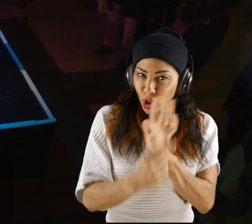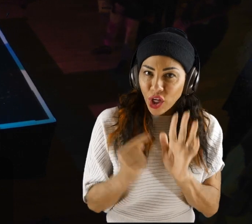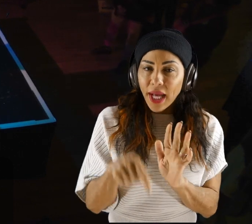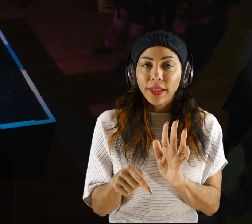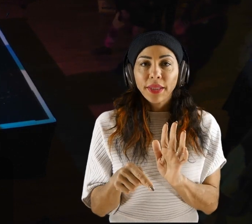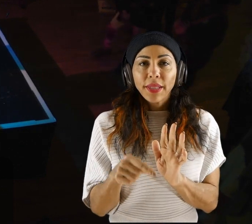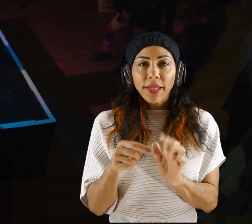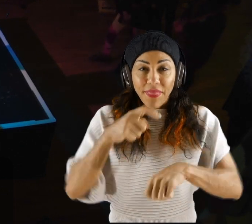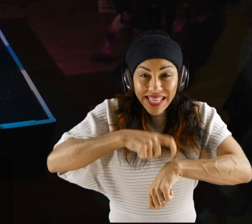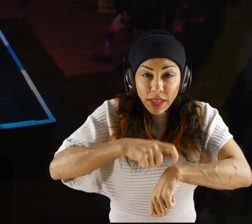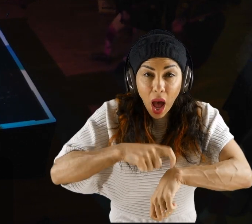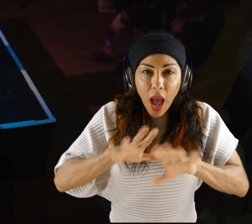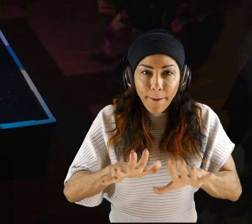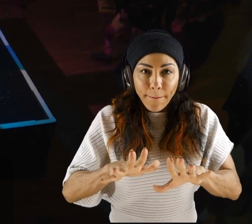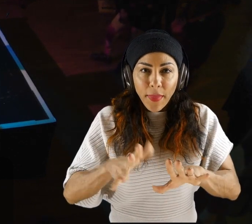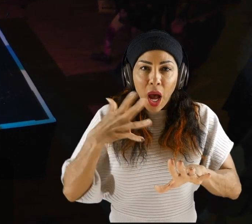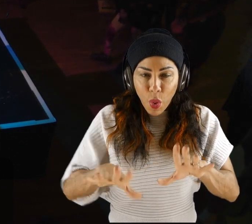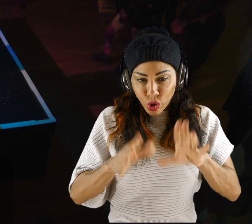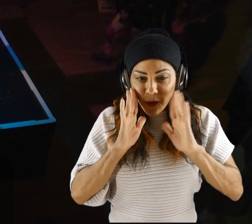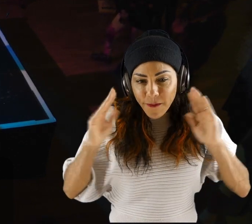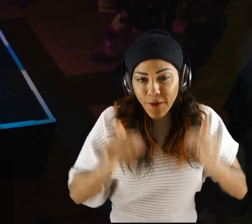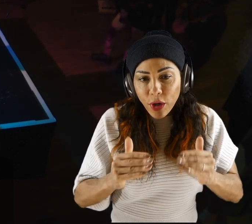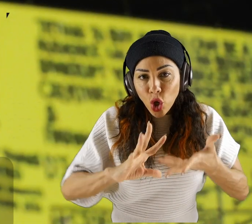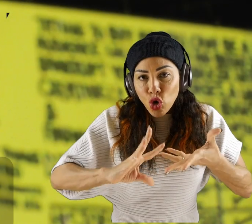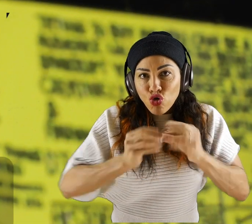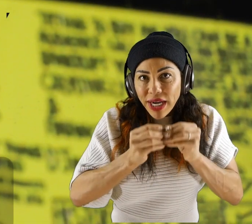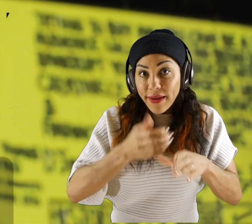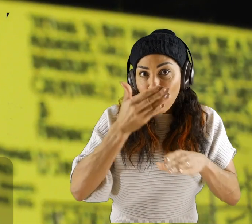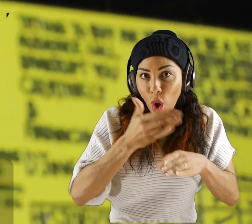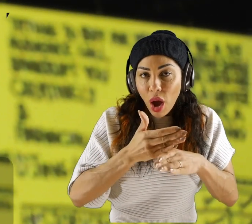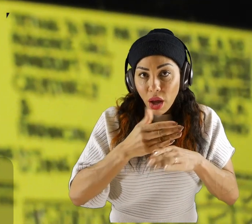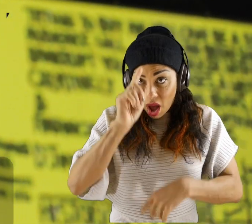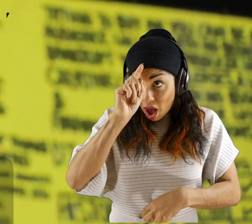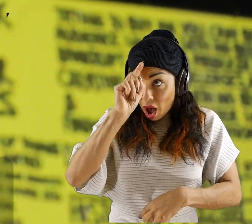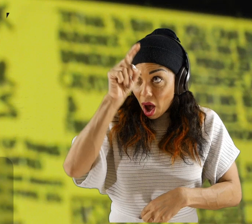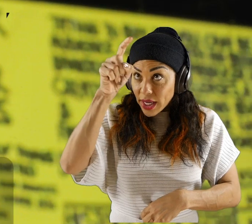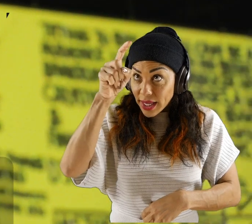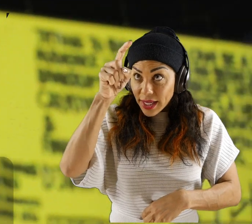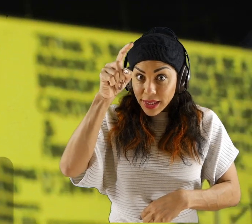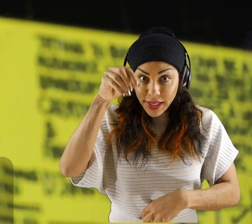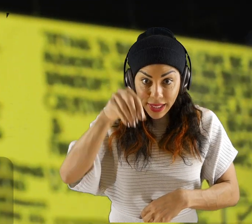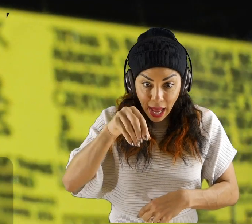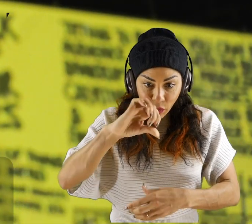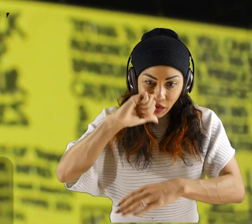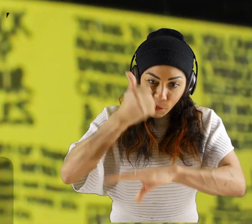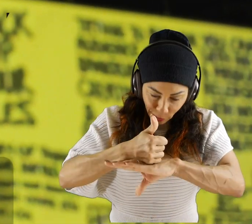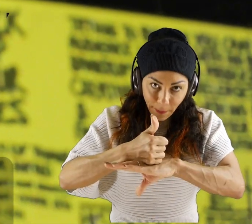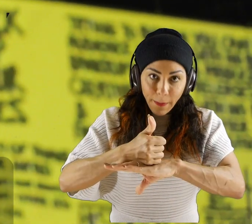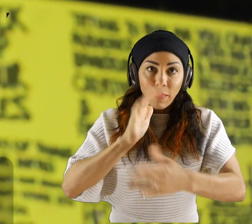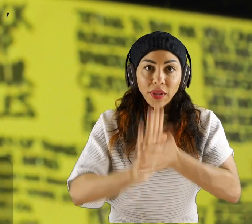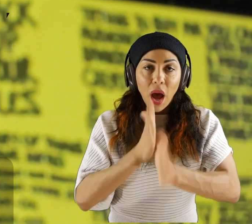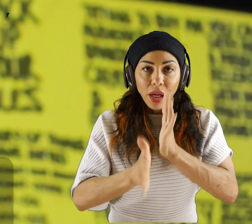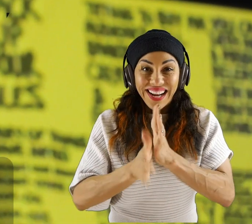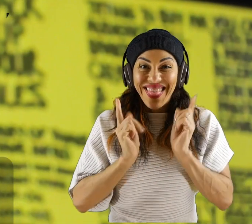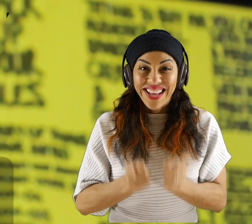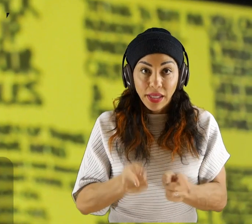this period of time is this. Creative work, getting ideas out of your head, getting them done. That's it.